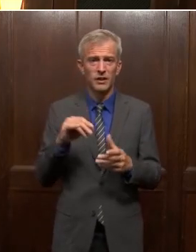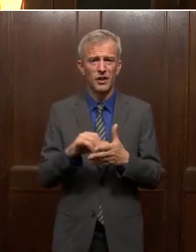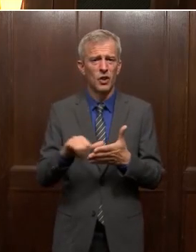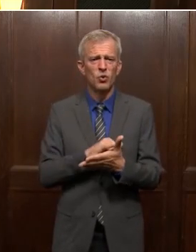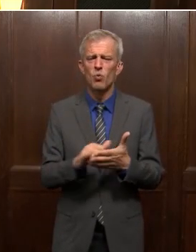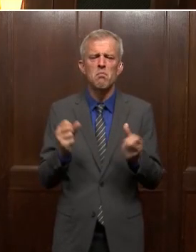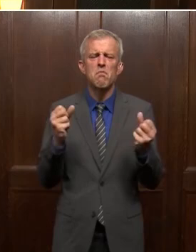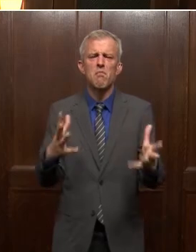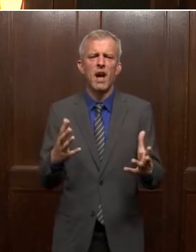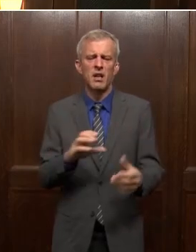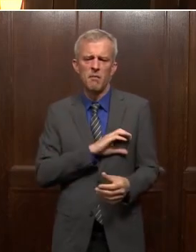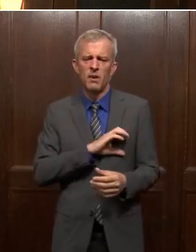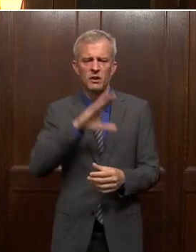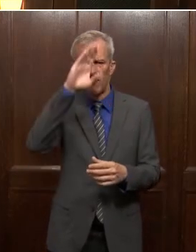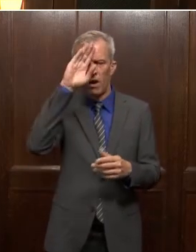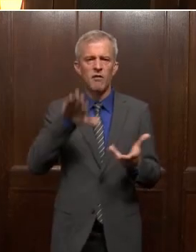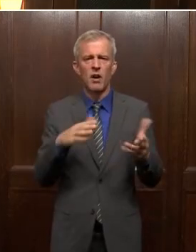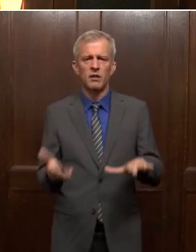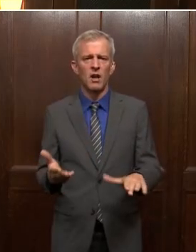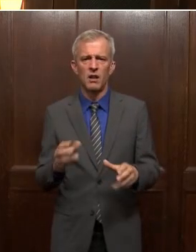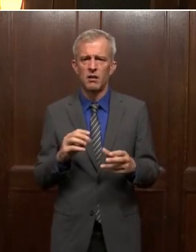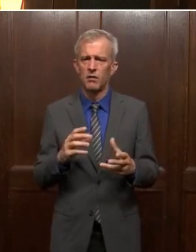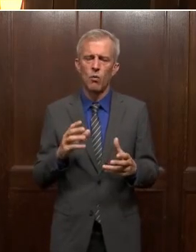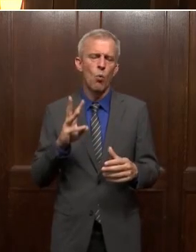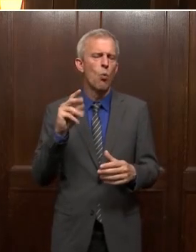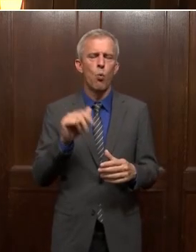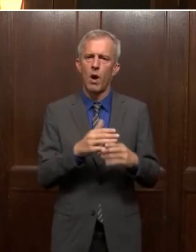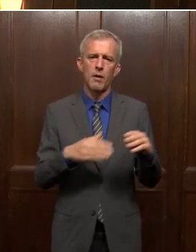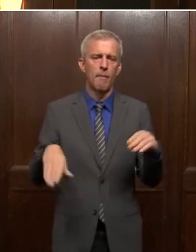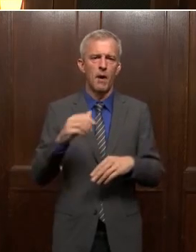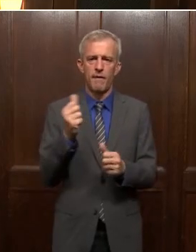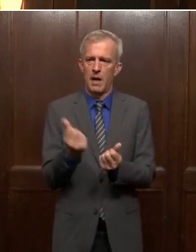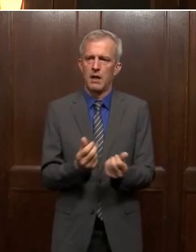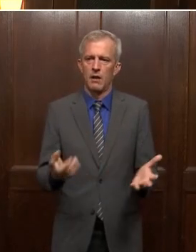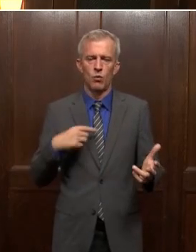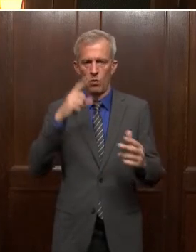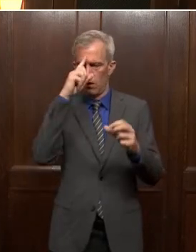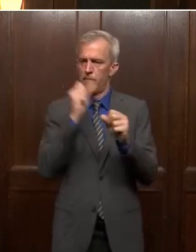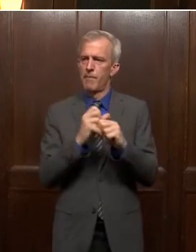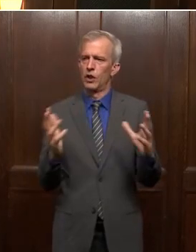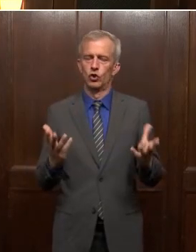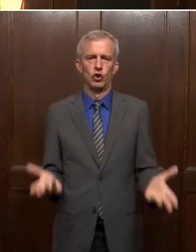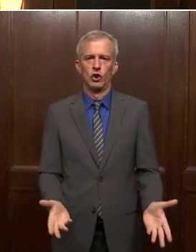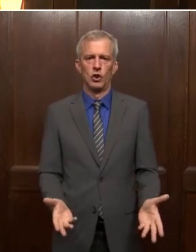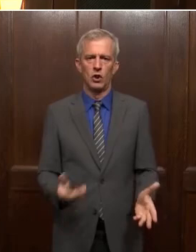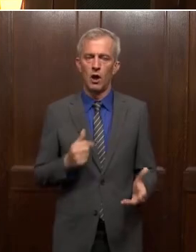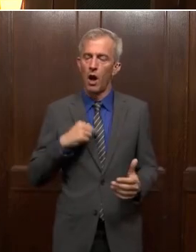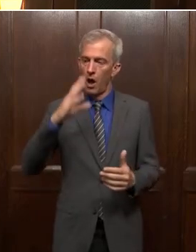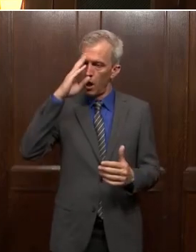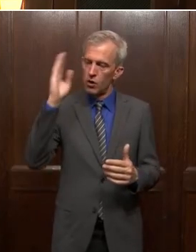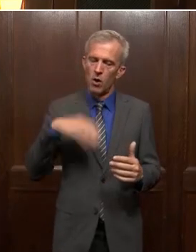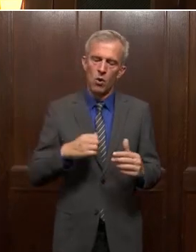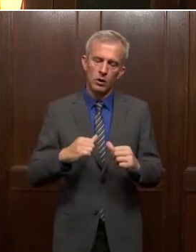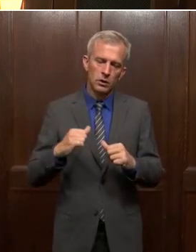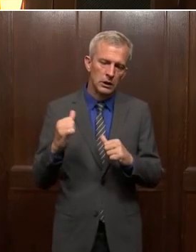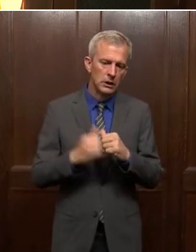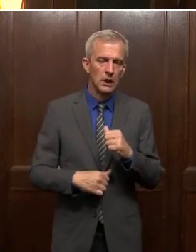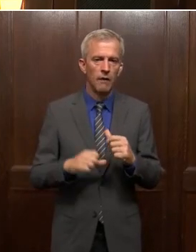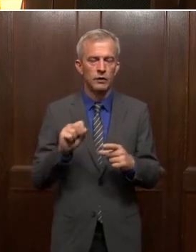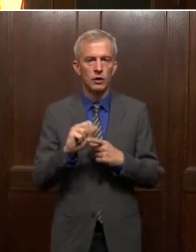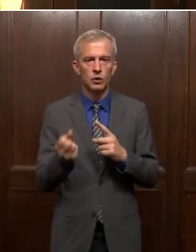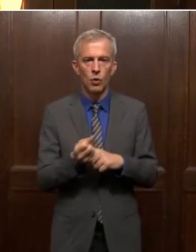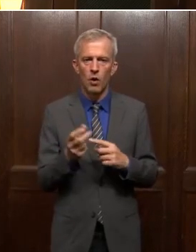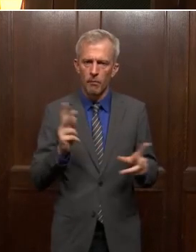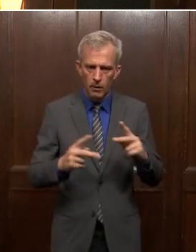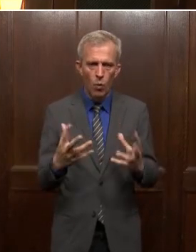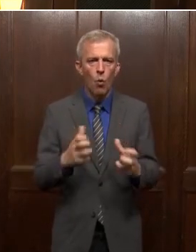numbers way above anything that we could imagine here. So I know it's a tough space to contain. People want